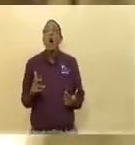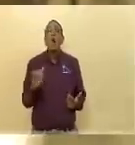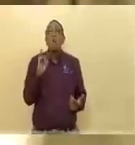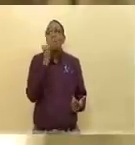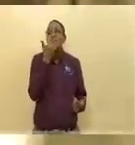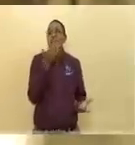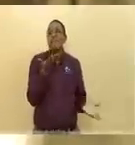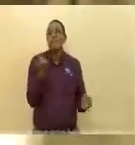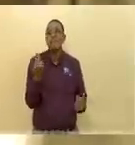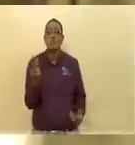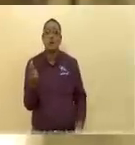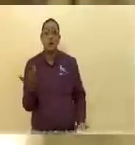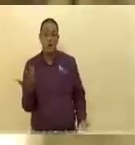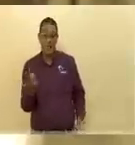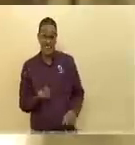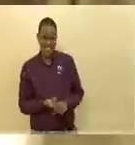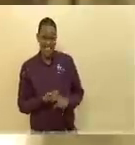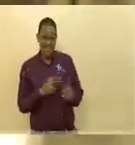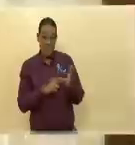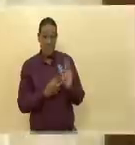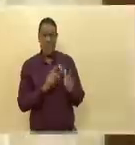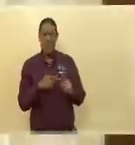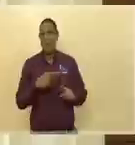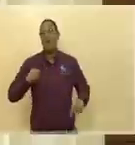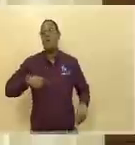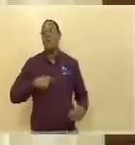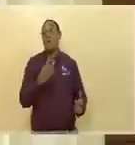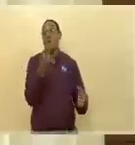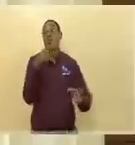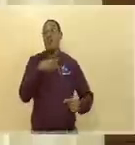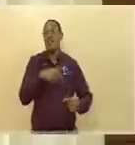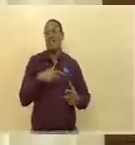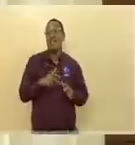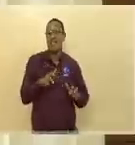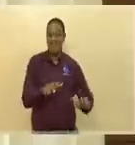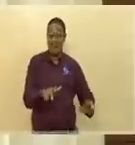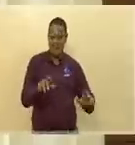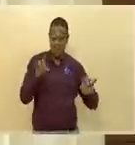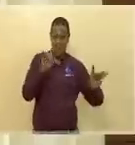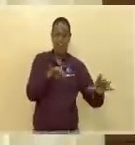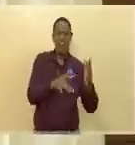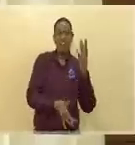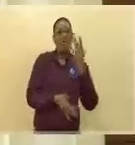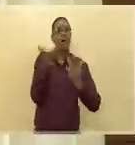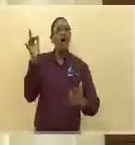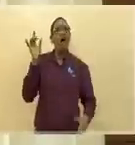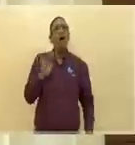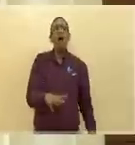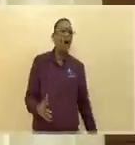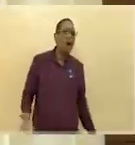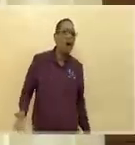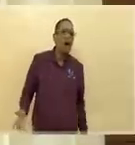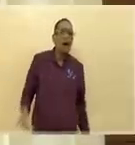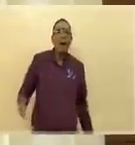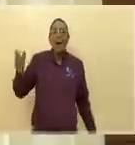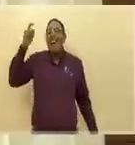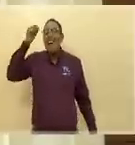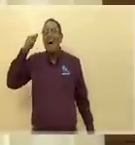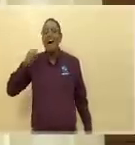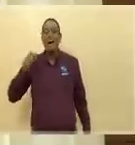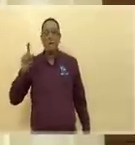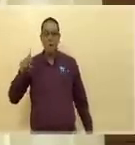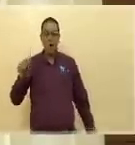misused. And therefore, when we are doing this kind of investment in technology, it is not without the